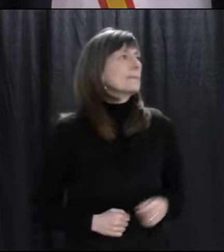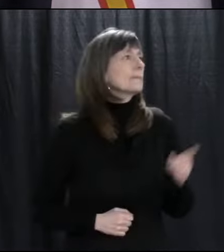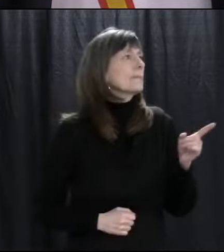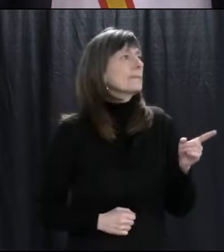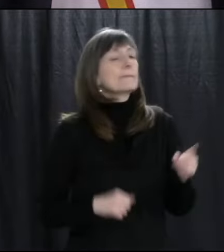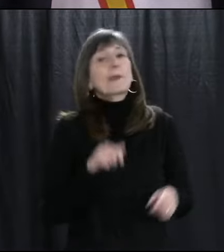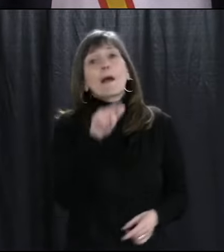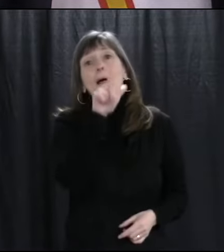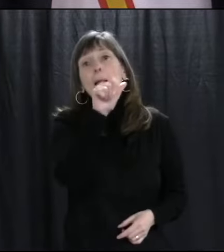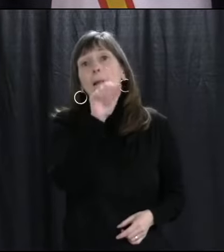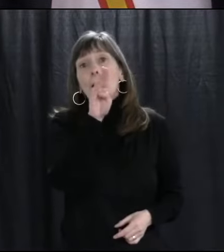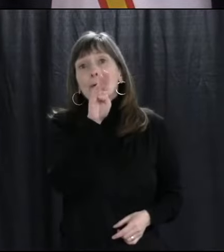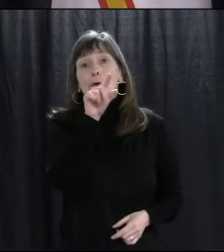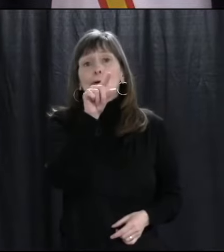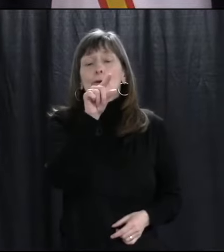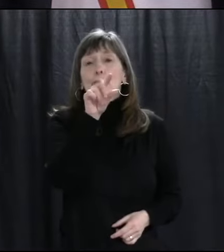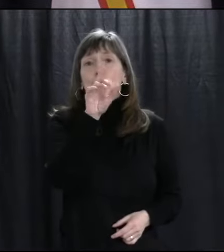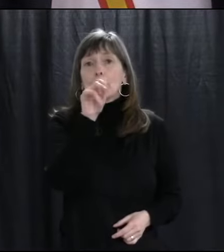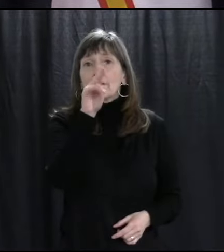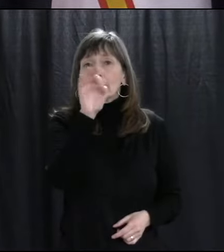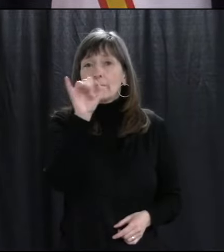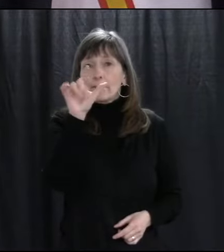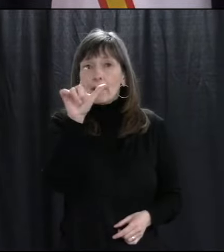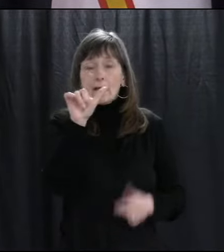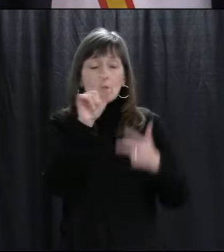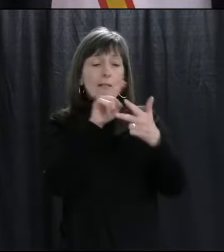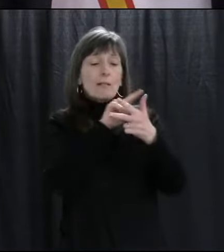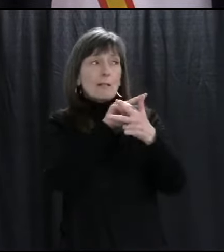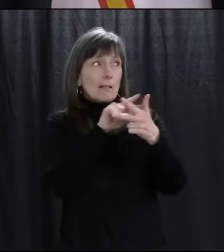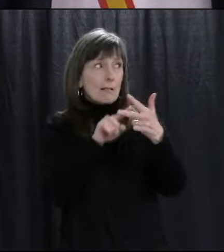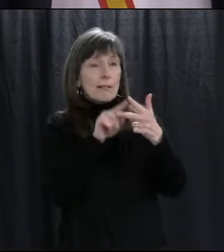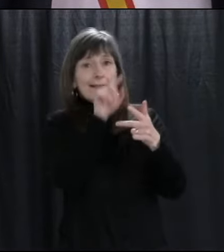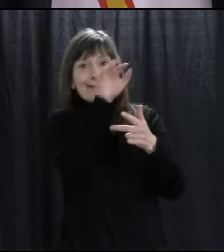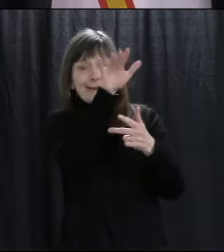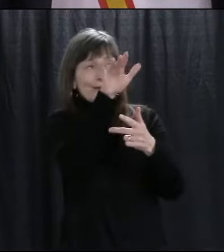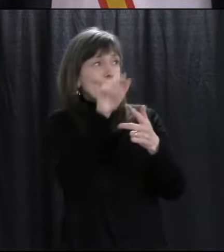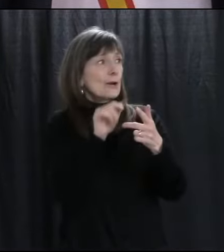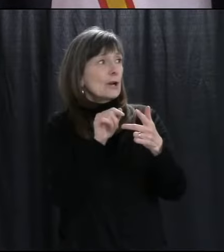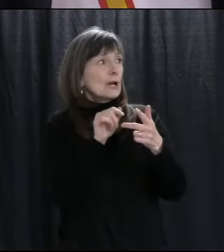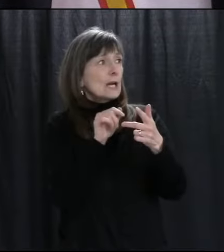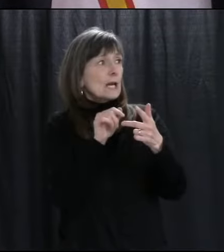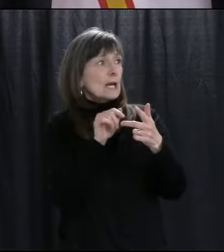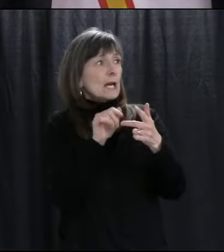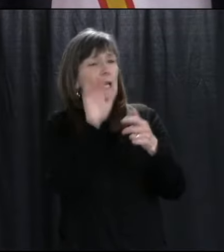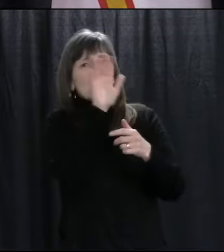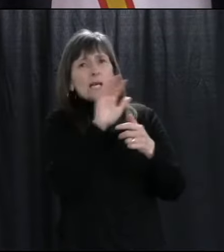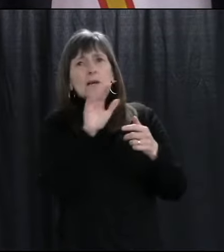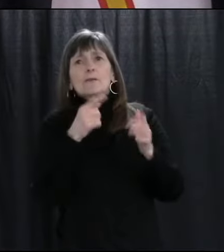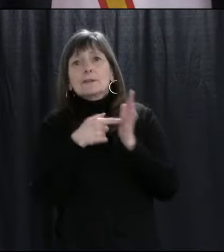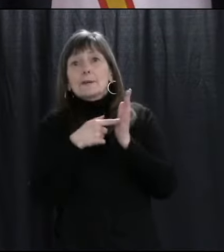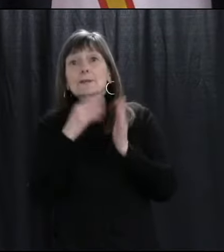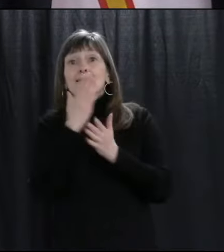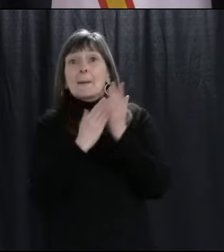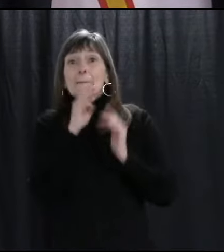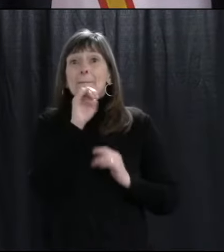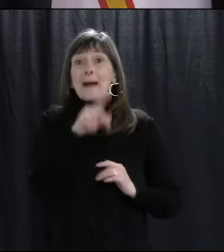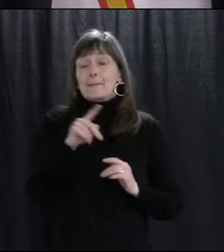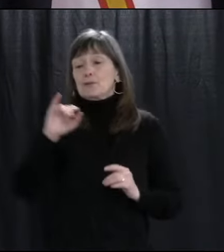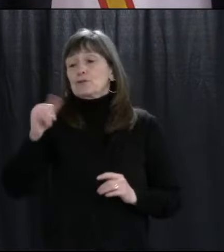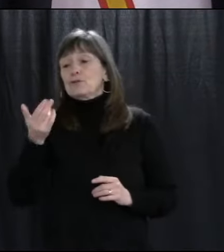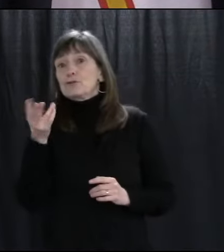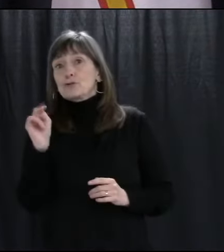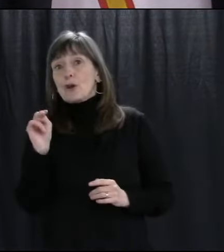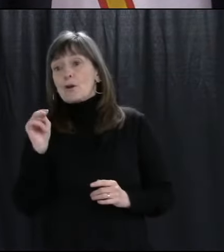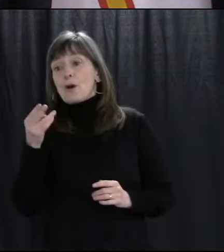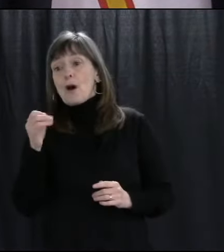region, Labrador-Grenfell, I know that lands in both Labrador and Newfoundland. Some of the maps that are out there, Johns Hopkins University, for example, is showing the cases